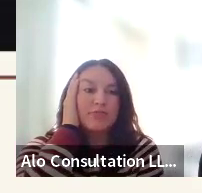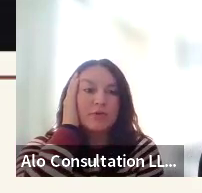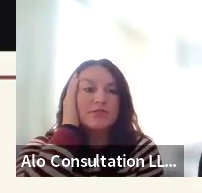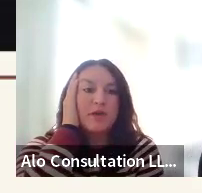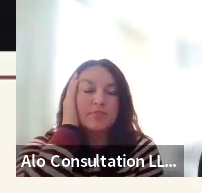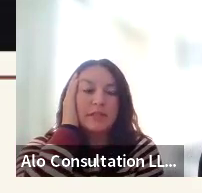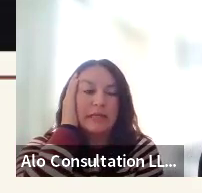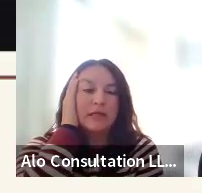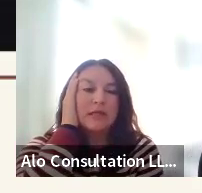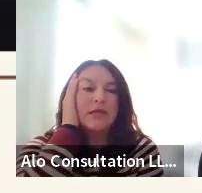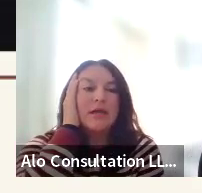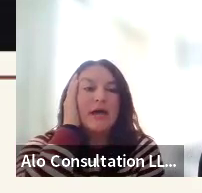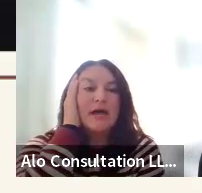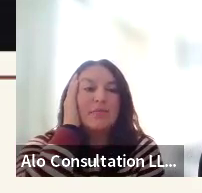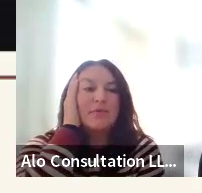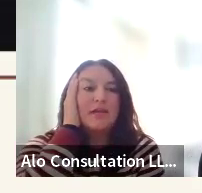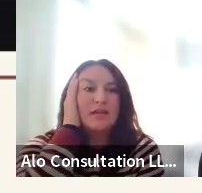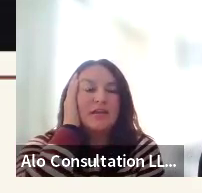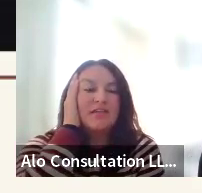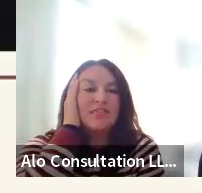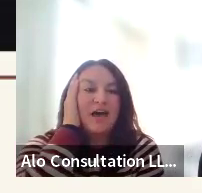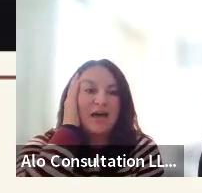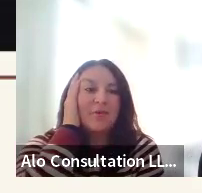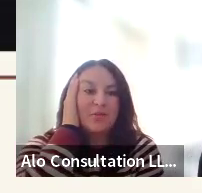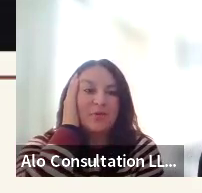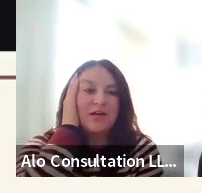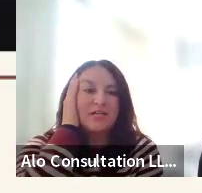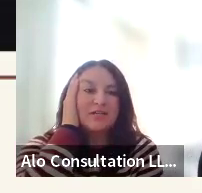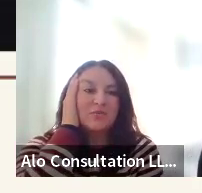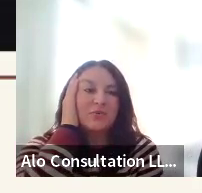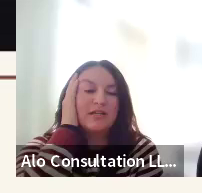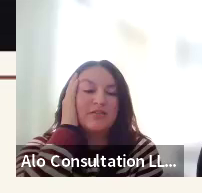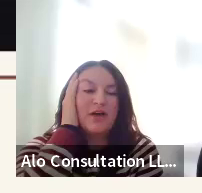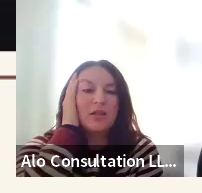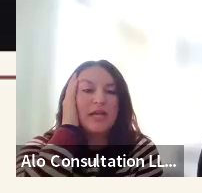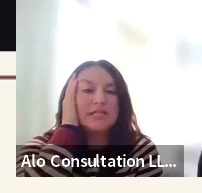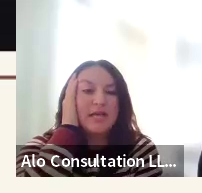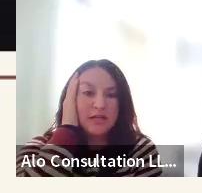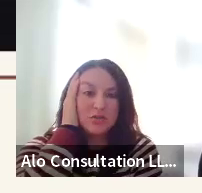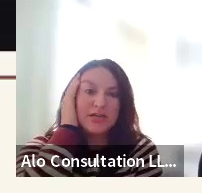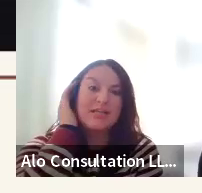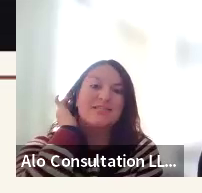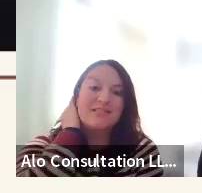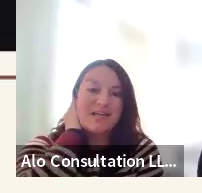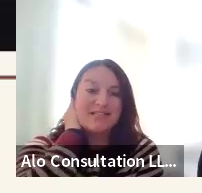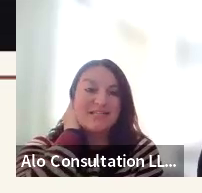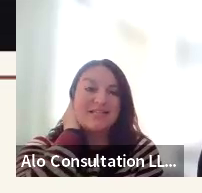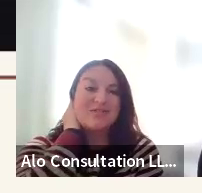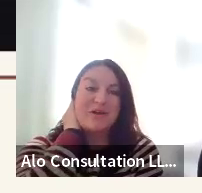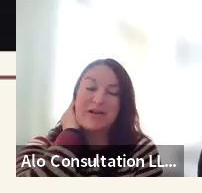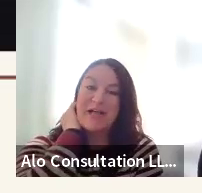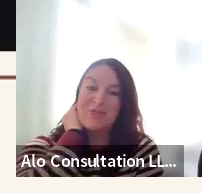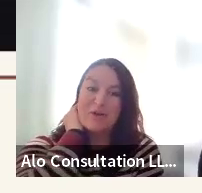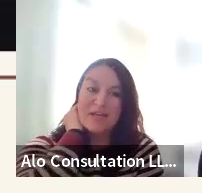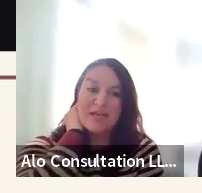group with folks from the league. In that part of the project, we have outlined 10 trainings in 10